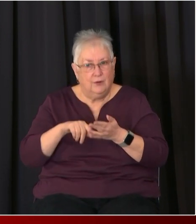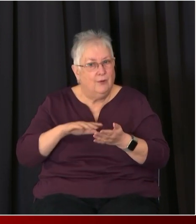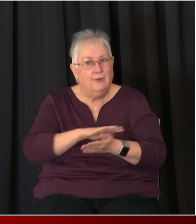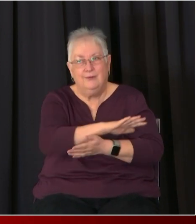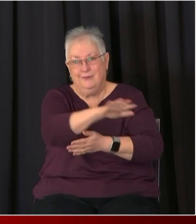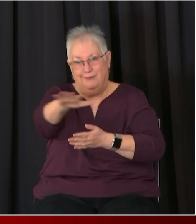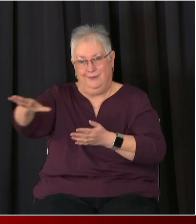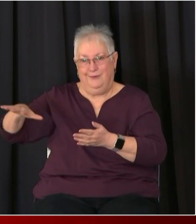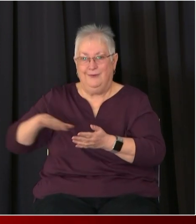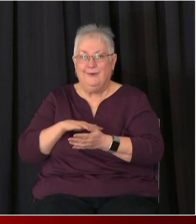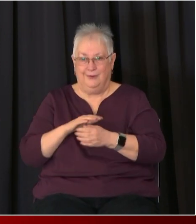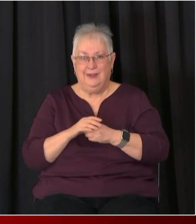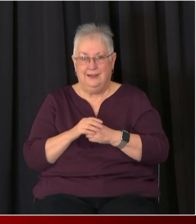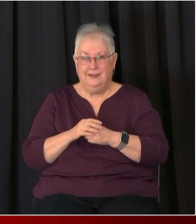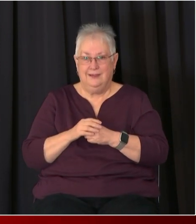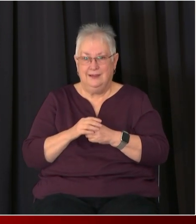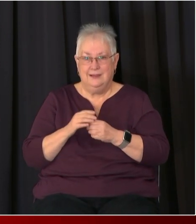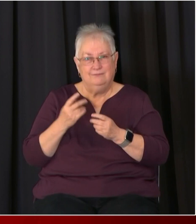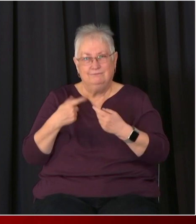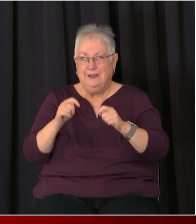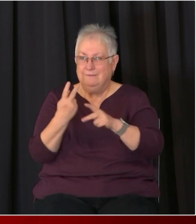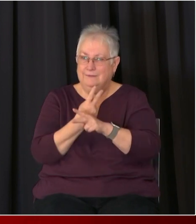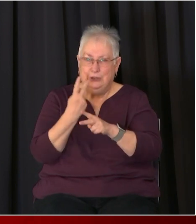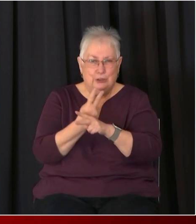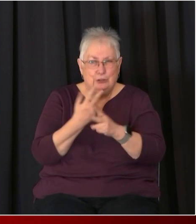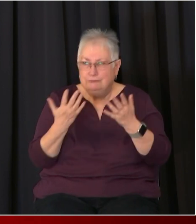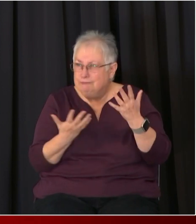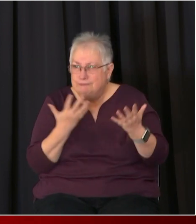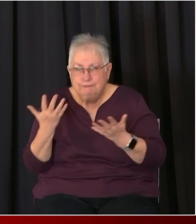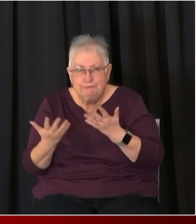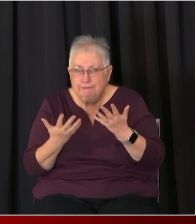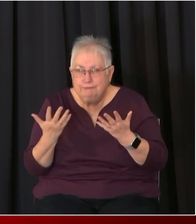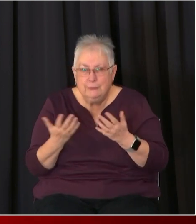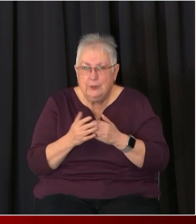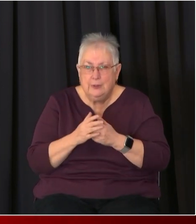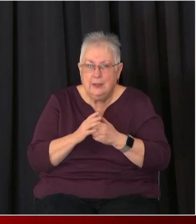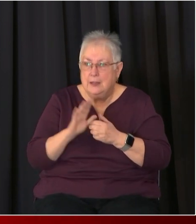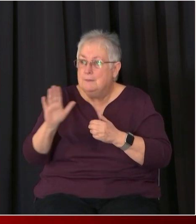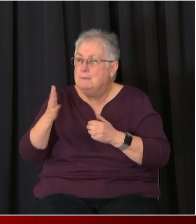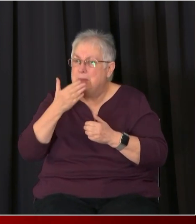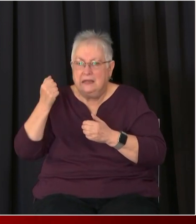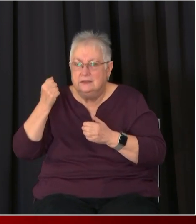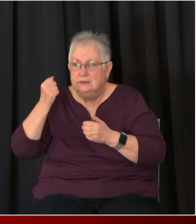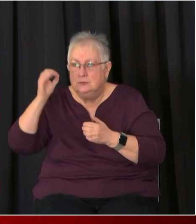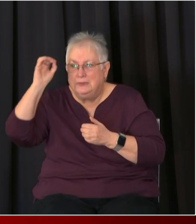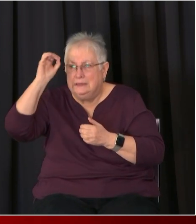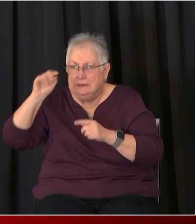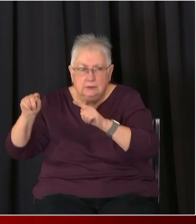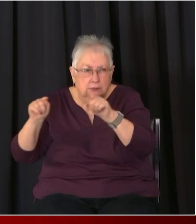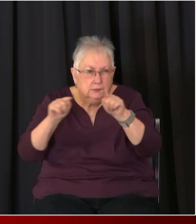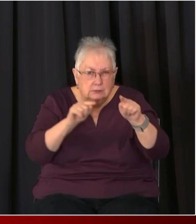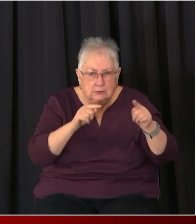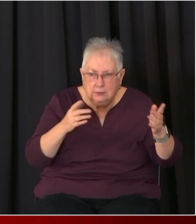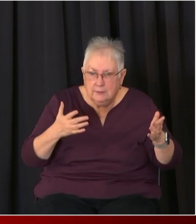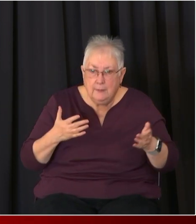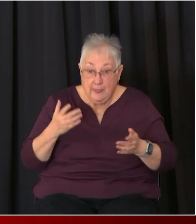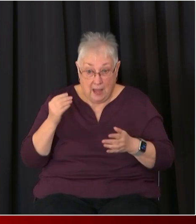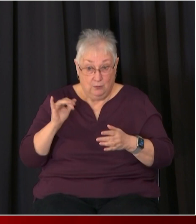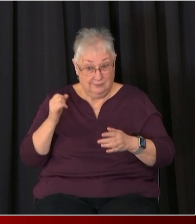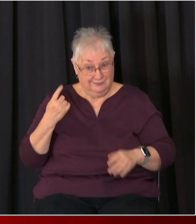for statehood. So we hope to only be in our state associations, but for now, we're also in city and